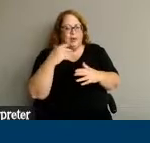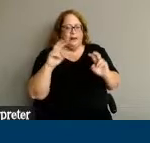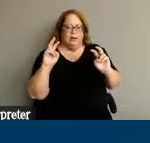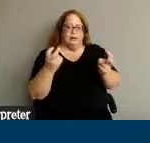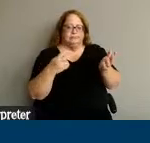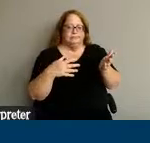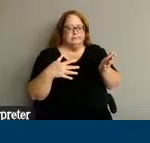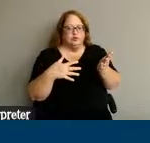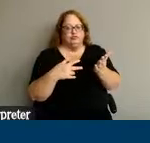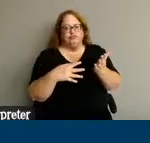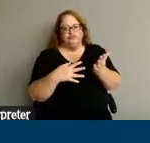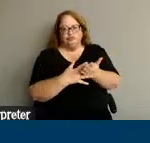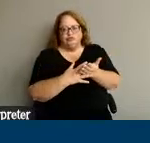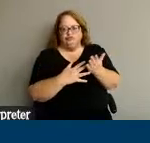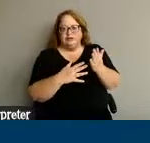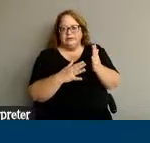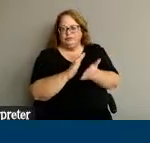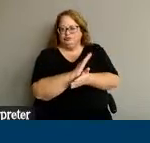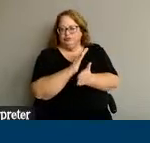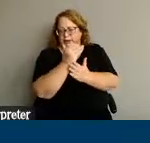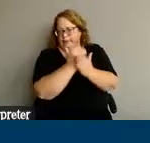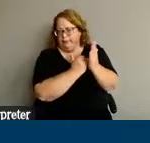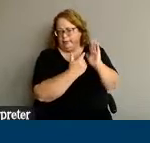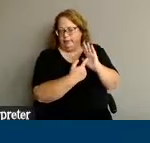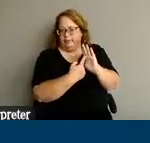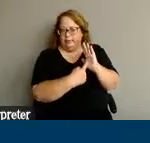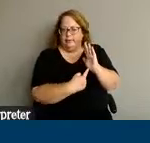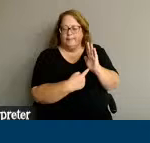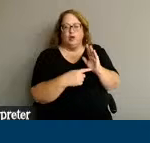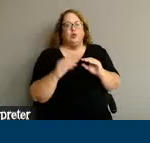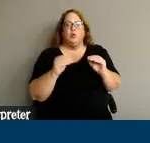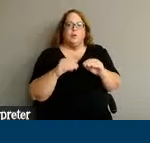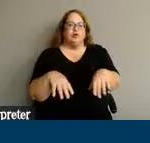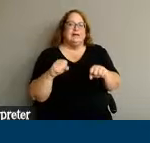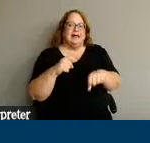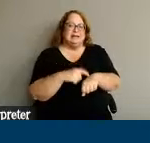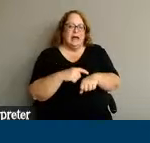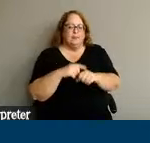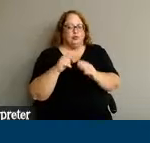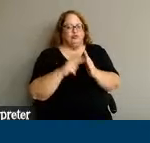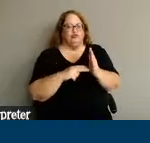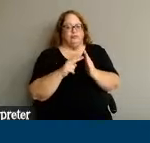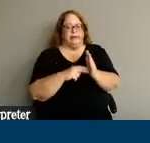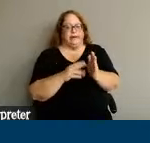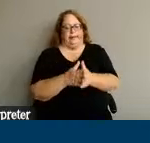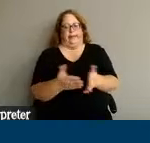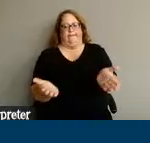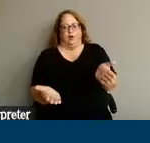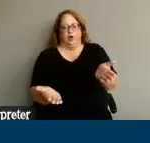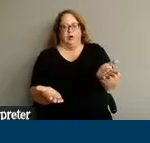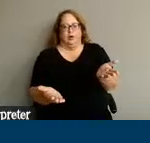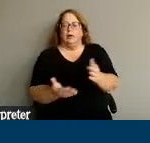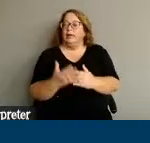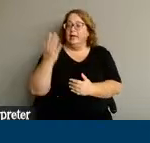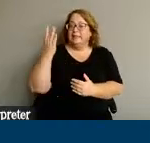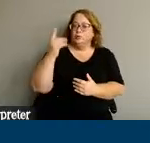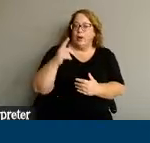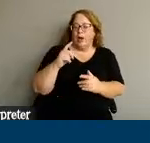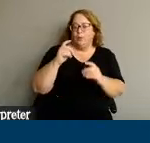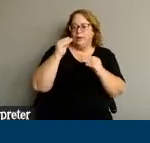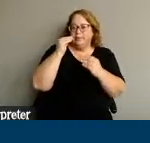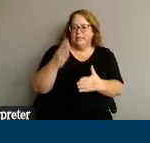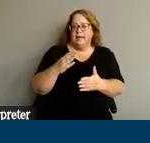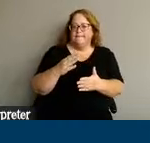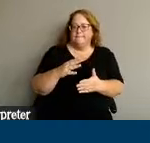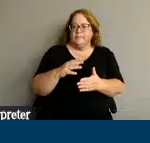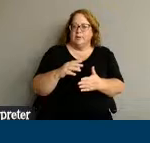or something that just outlines, because no one's gonna take the time to read a notebook. But, And that's why we give them the highlights.